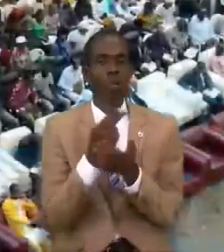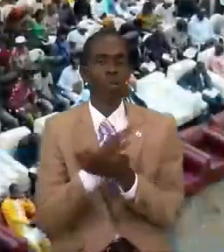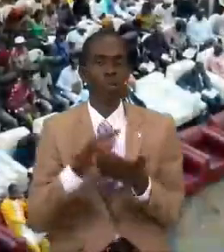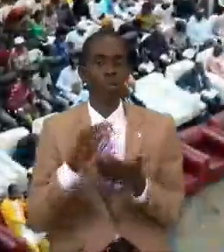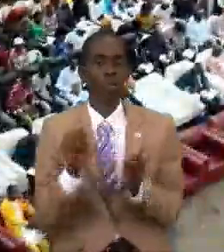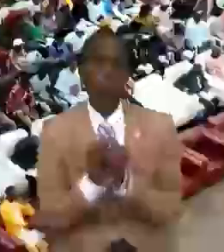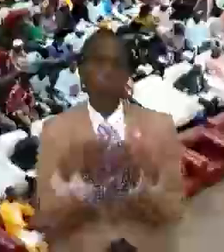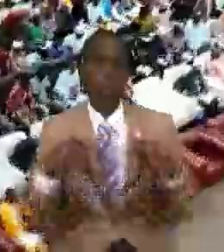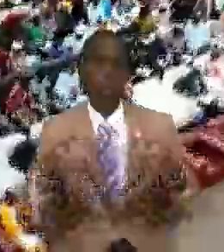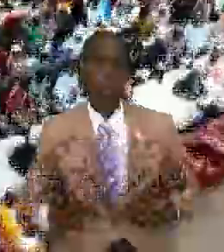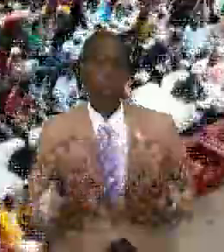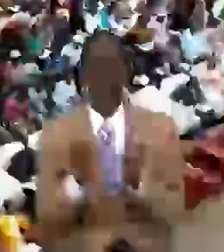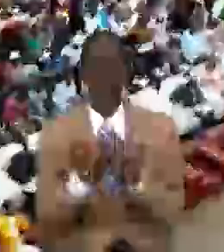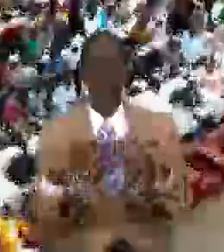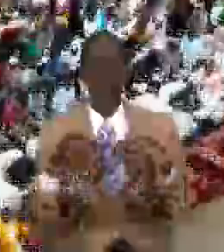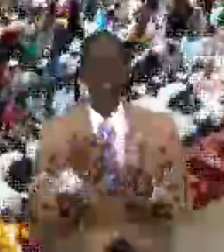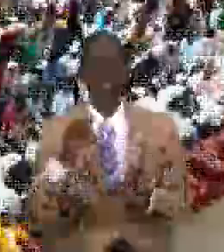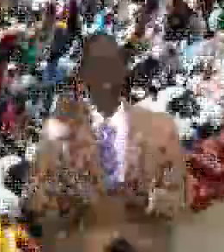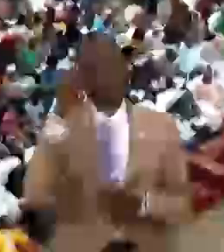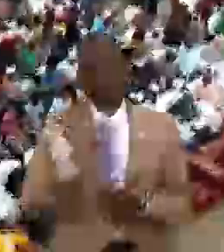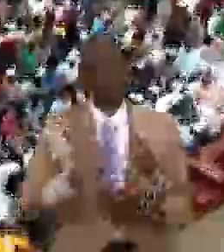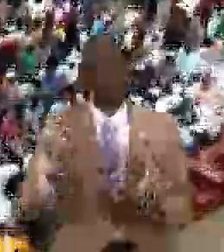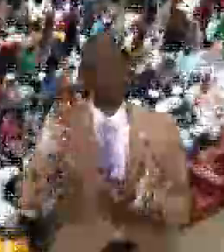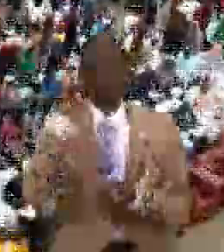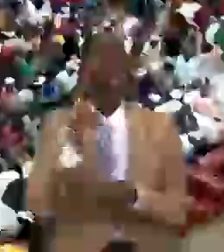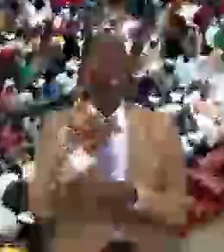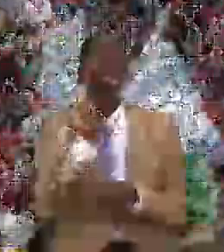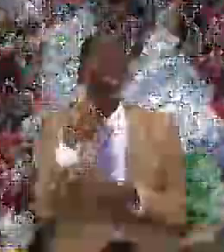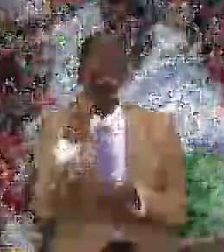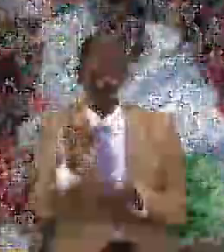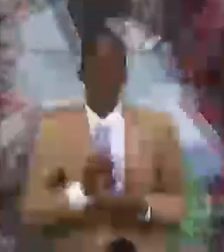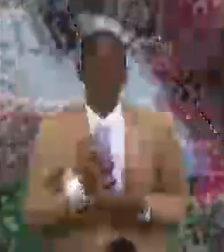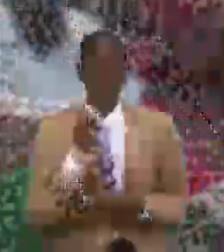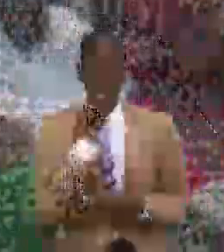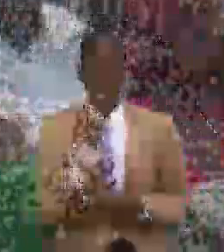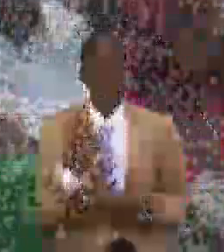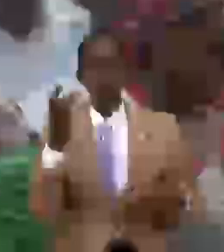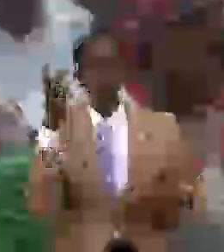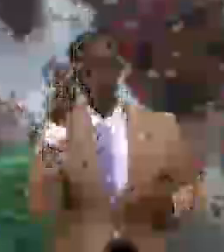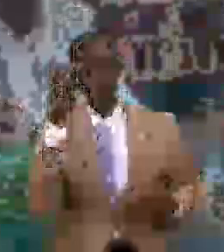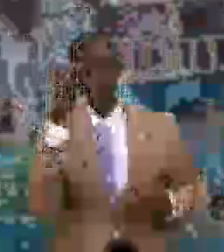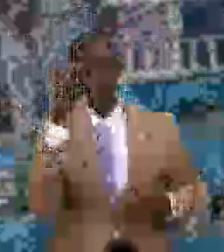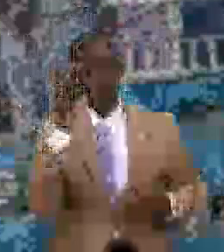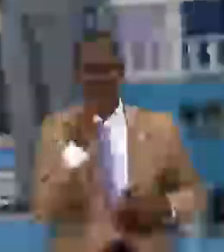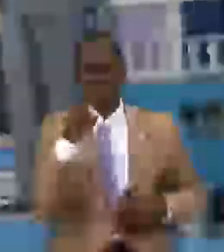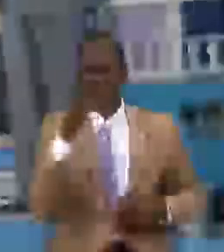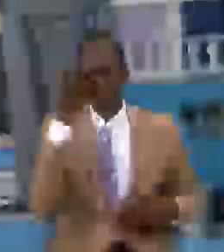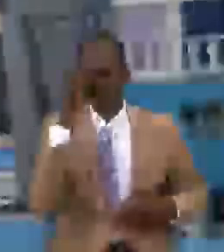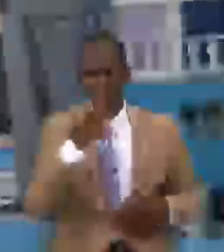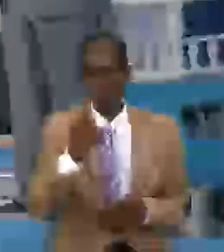I am sick. Are you sick? I said, are you